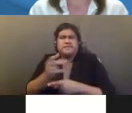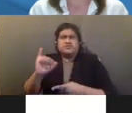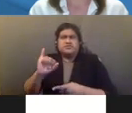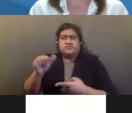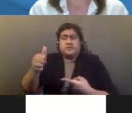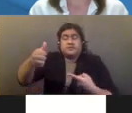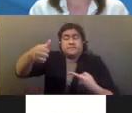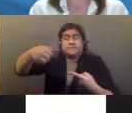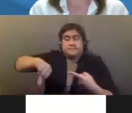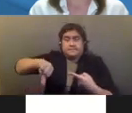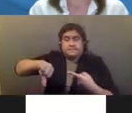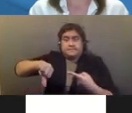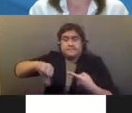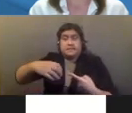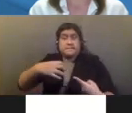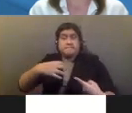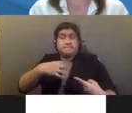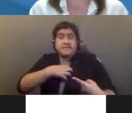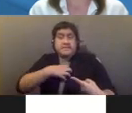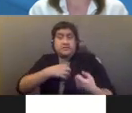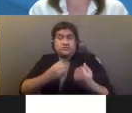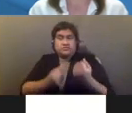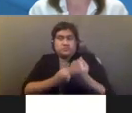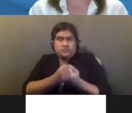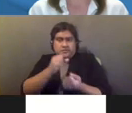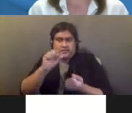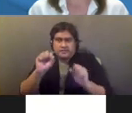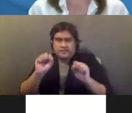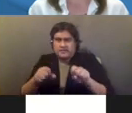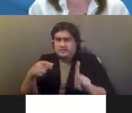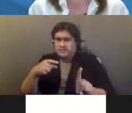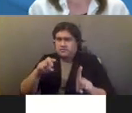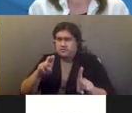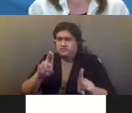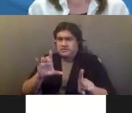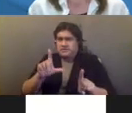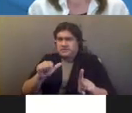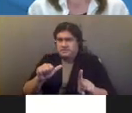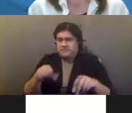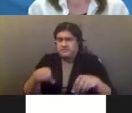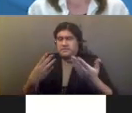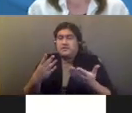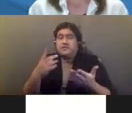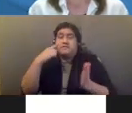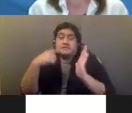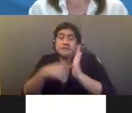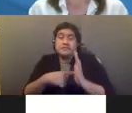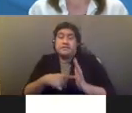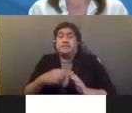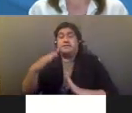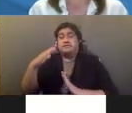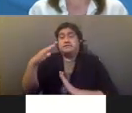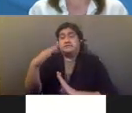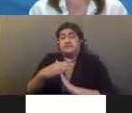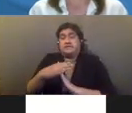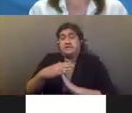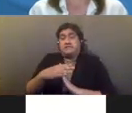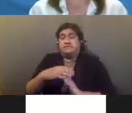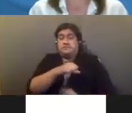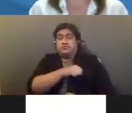appeal support can UCLA provide? For example, for top surgery for a minor that would have been